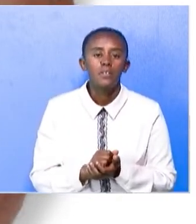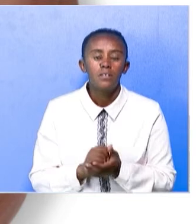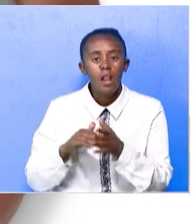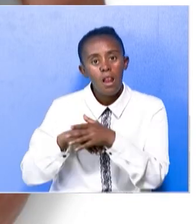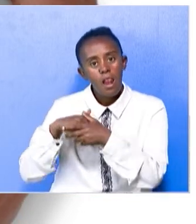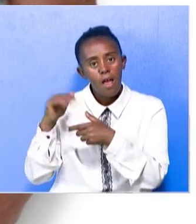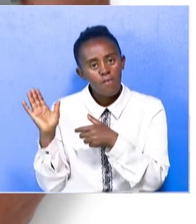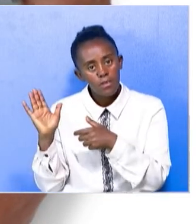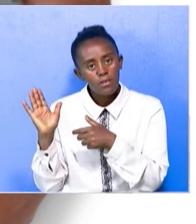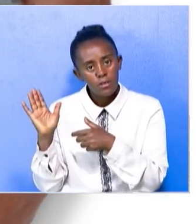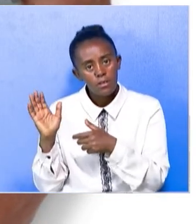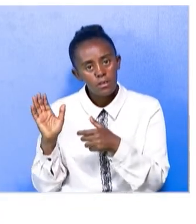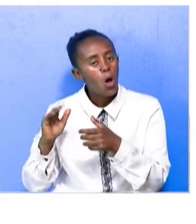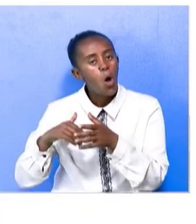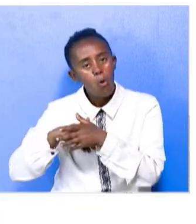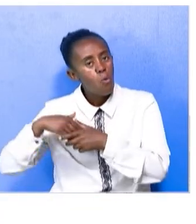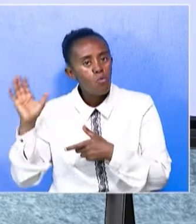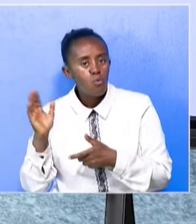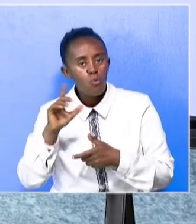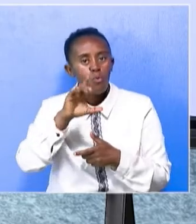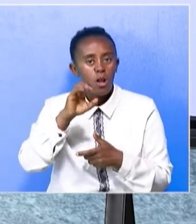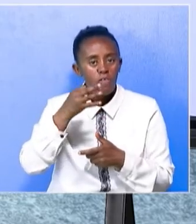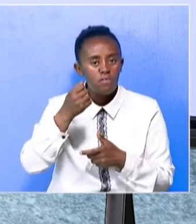left out.